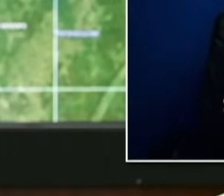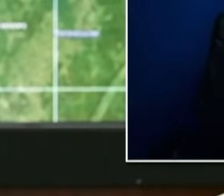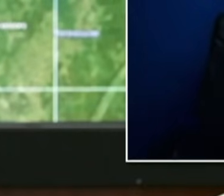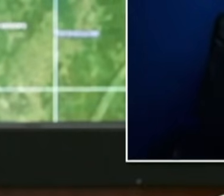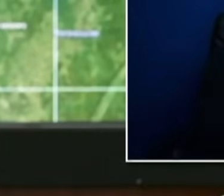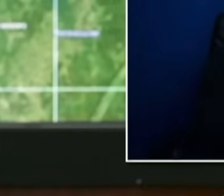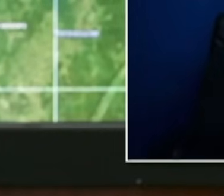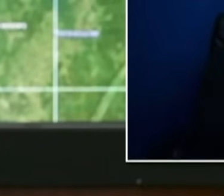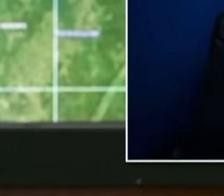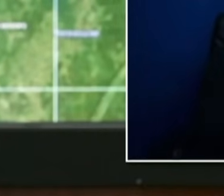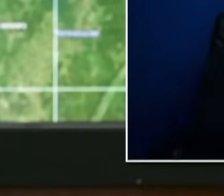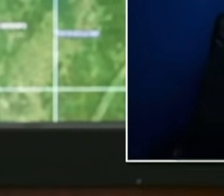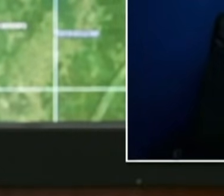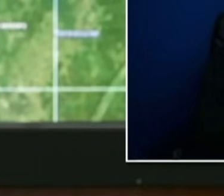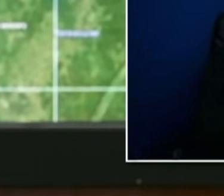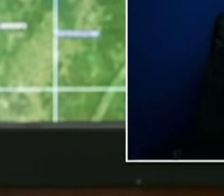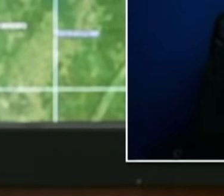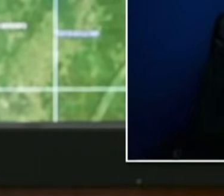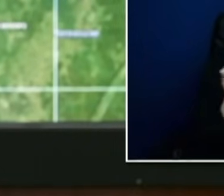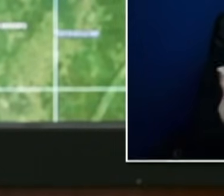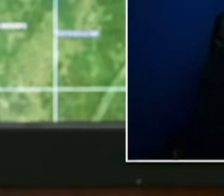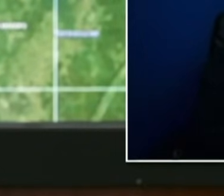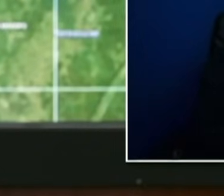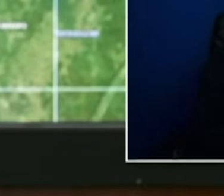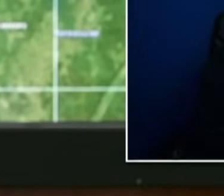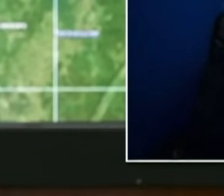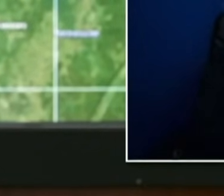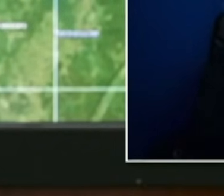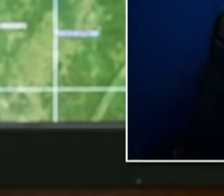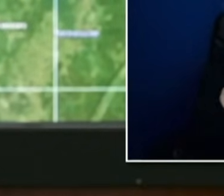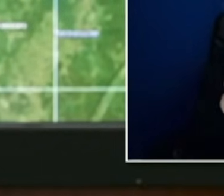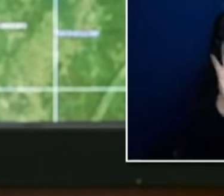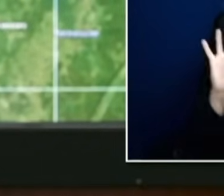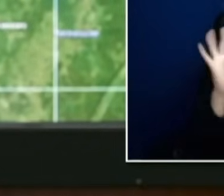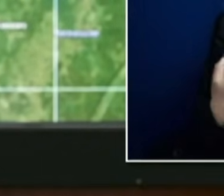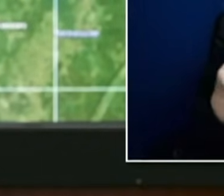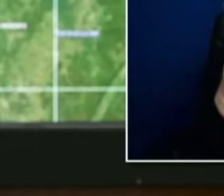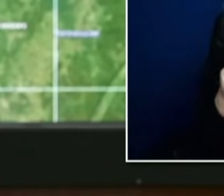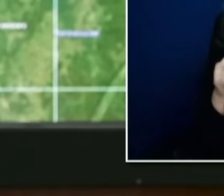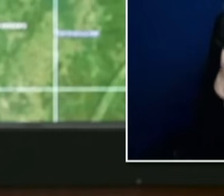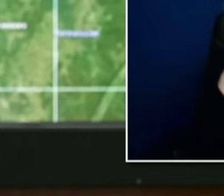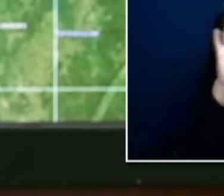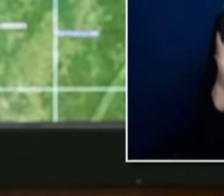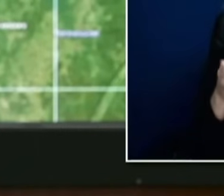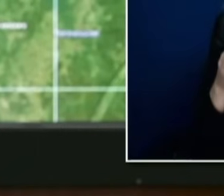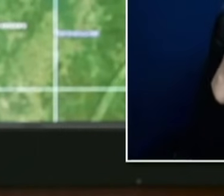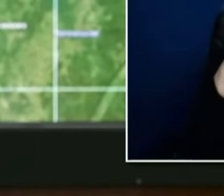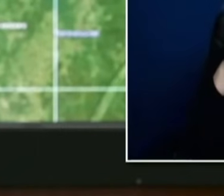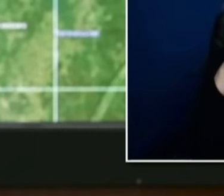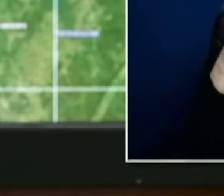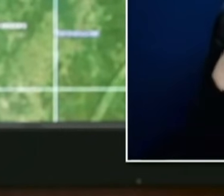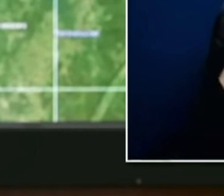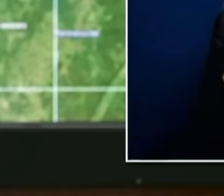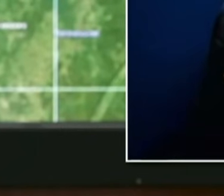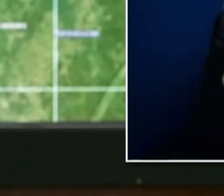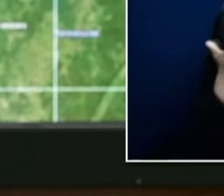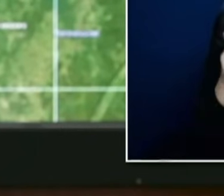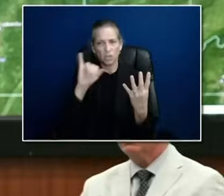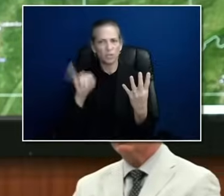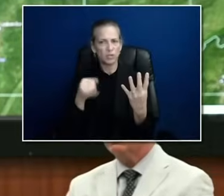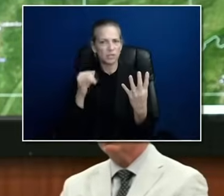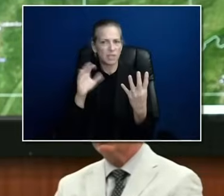4 families this morning that have suffered the loss of a loved one less than 24 hours ago that are